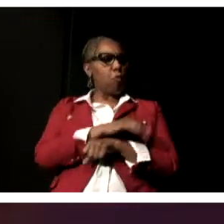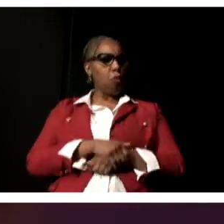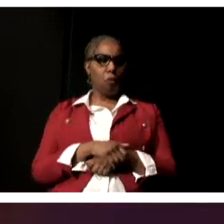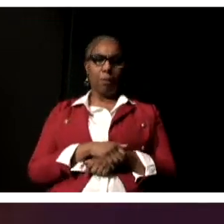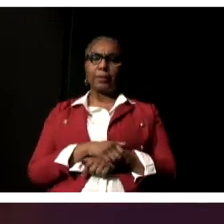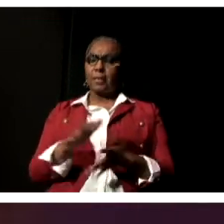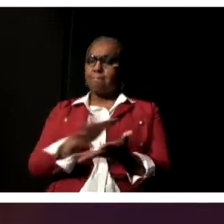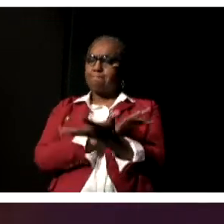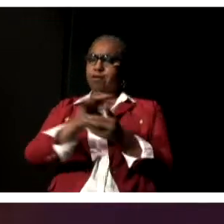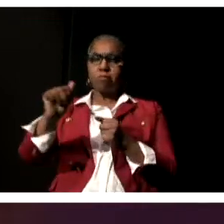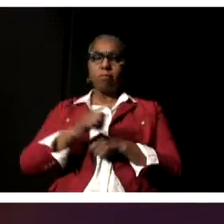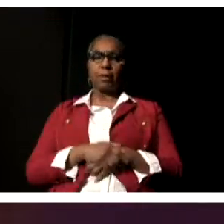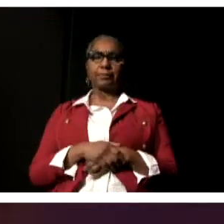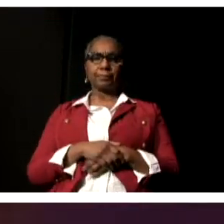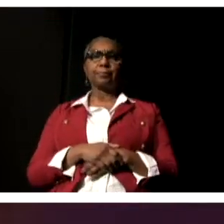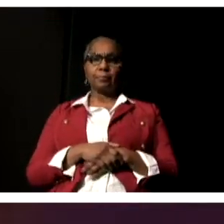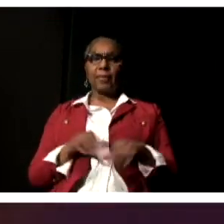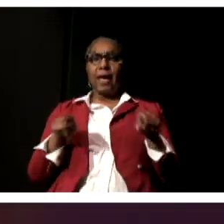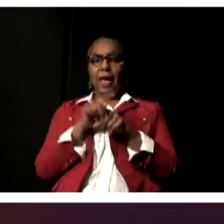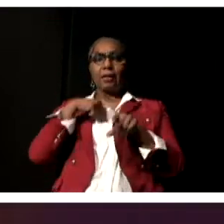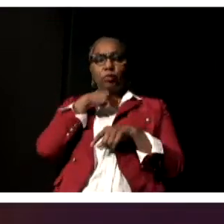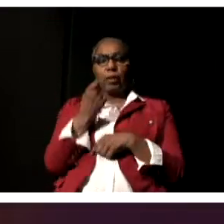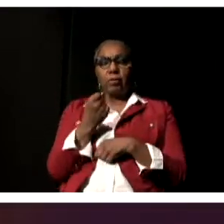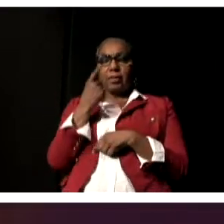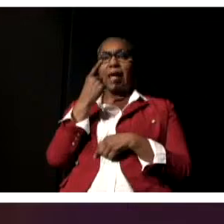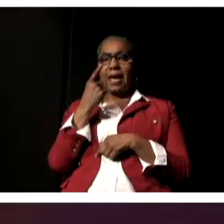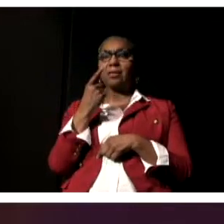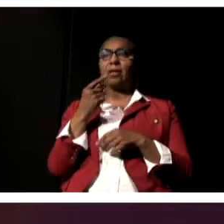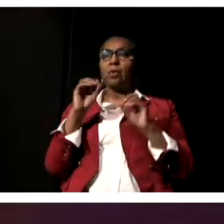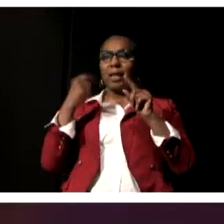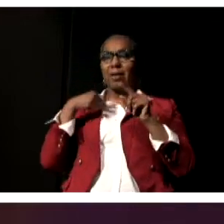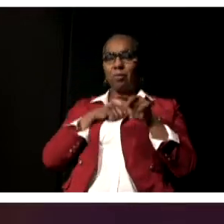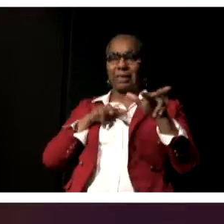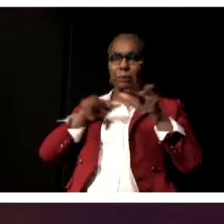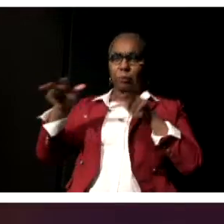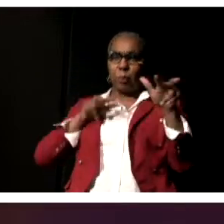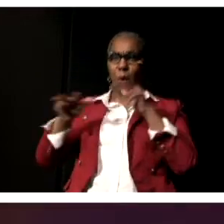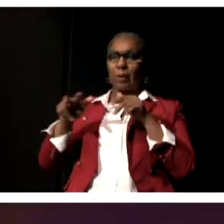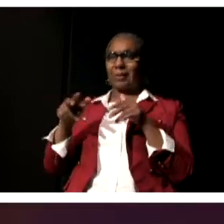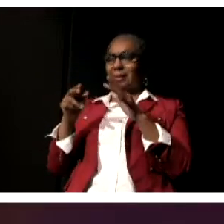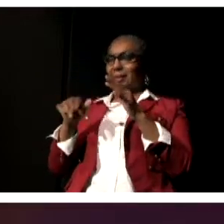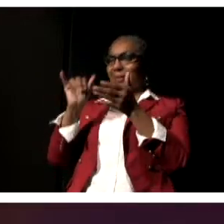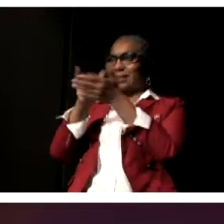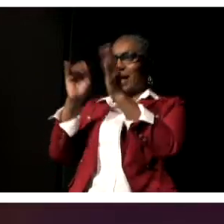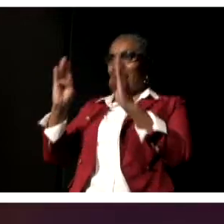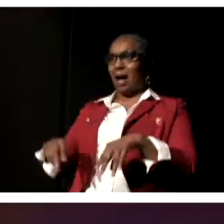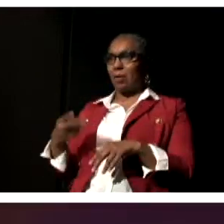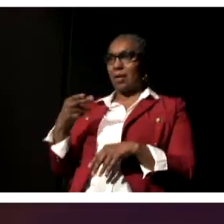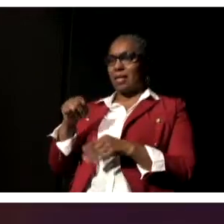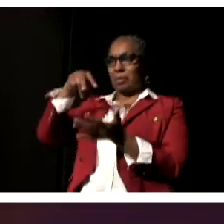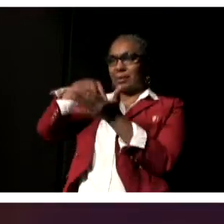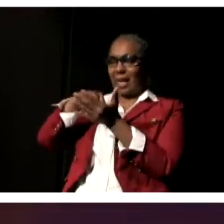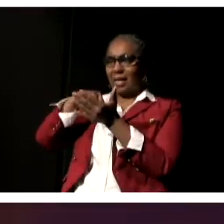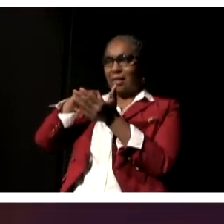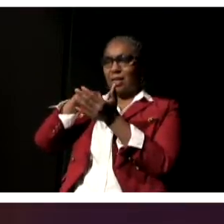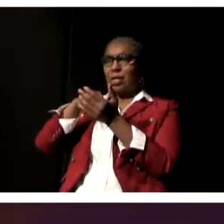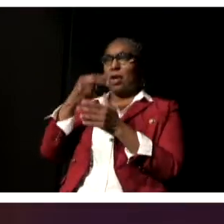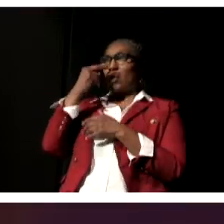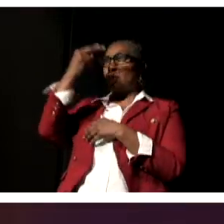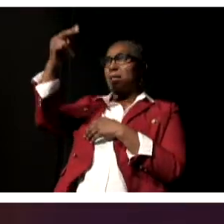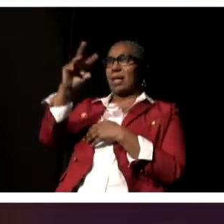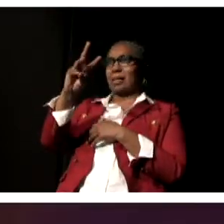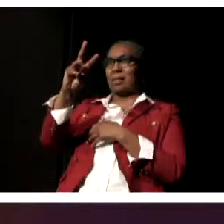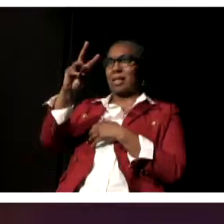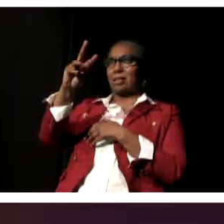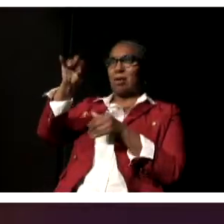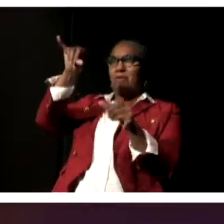loss. As we understand and we walked past his house, he was standing and looking at the 6-foot tall pile